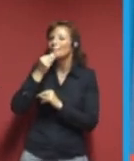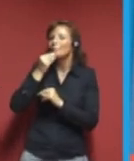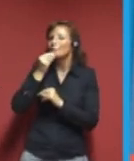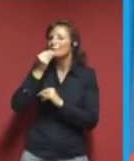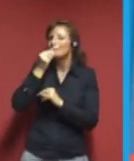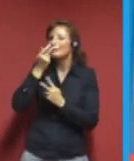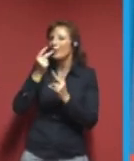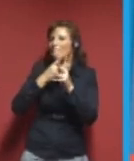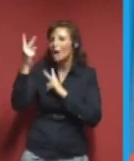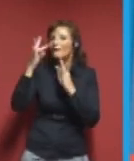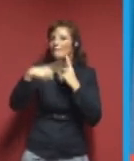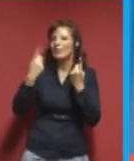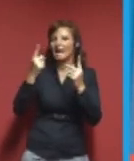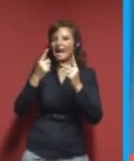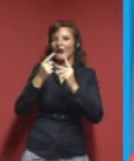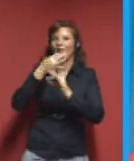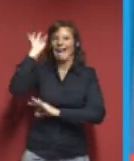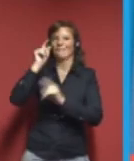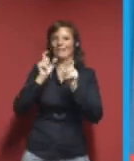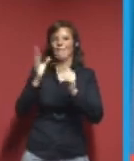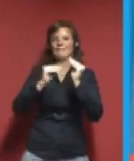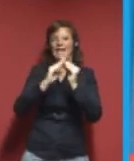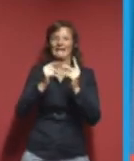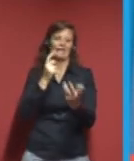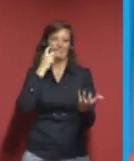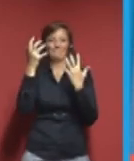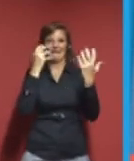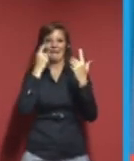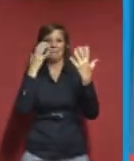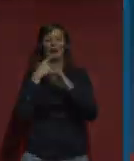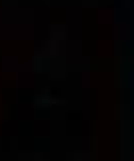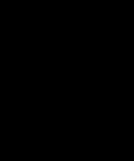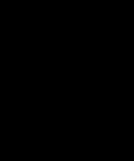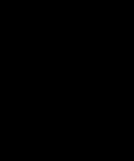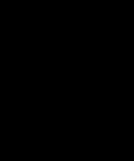or not? Terrific. Terrific. Okay. Delicious. Okay. Thank you. Thank you, Ricardo. Thank you. Thank you so much.